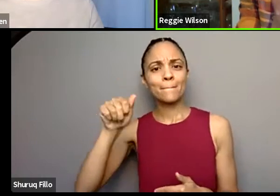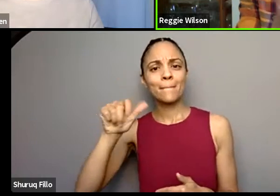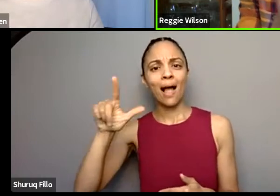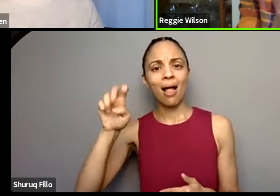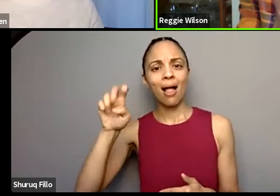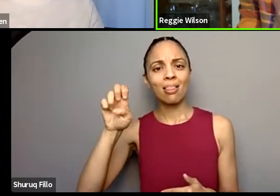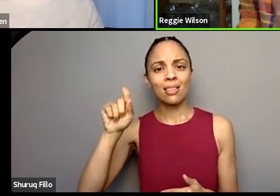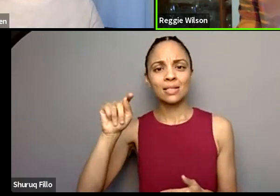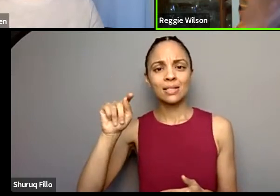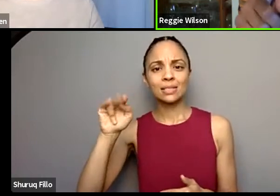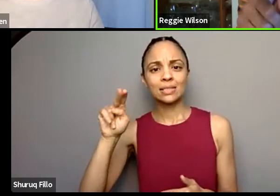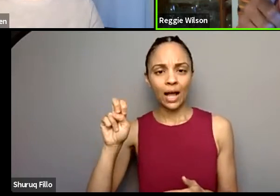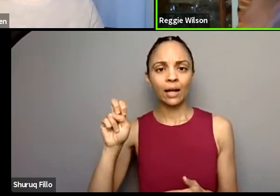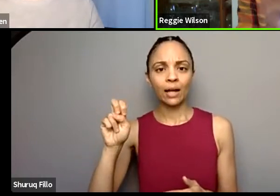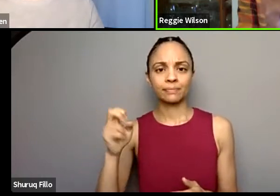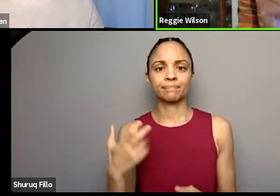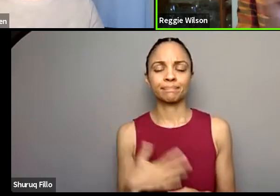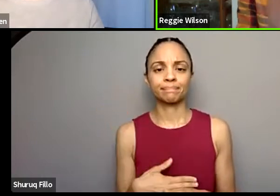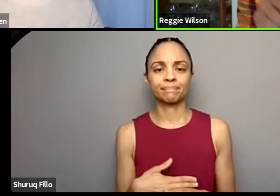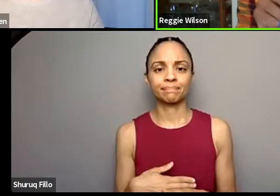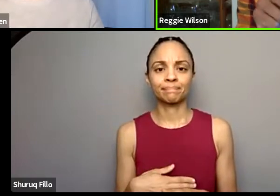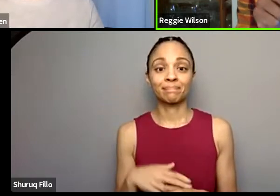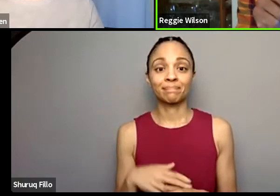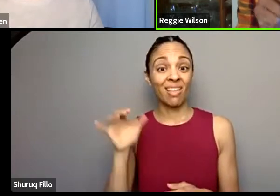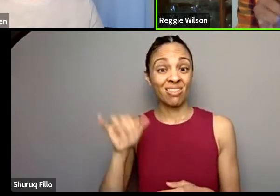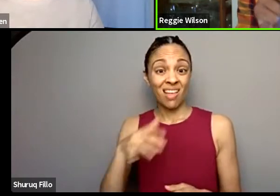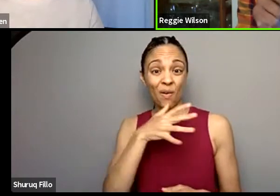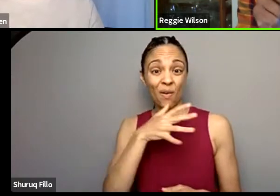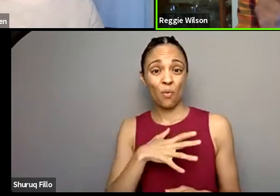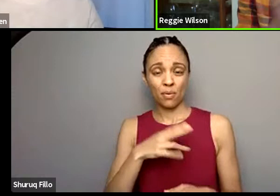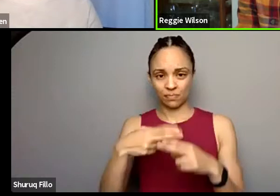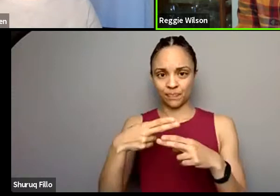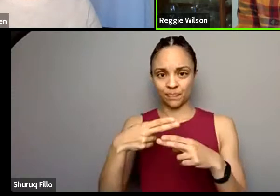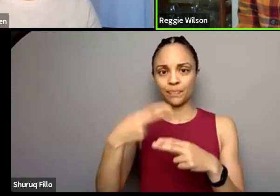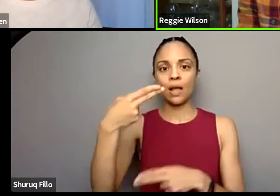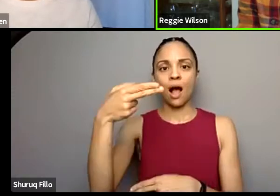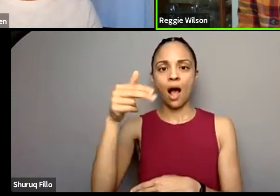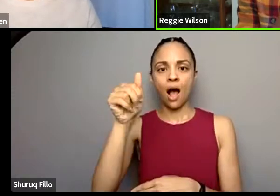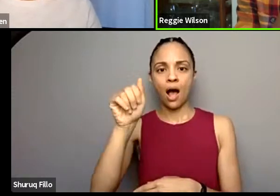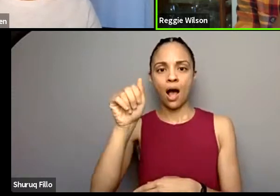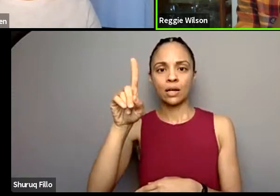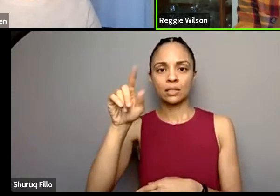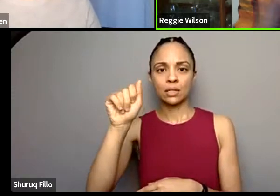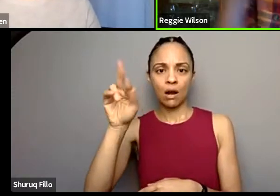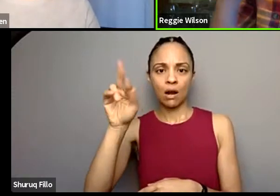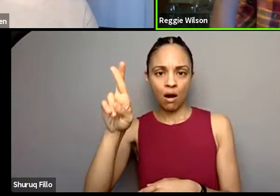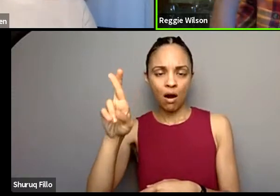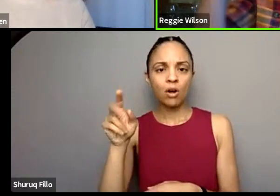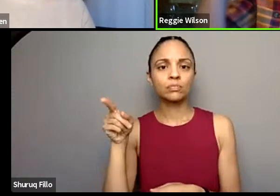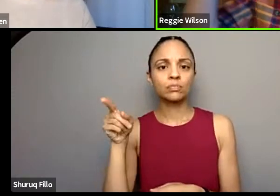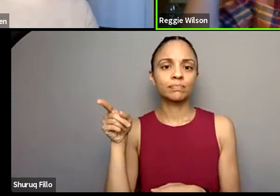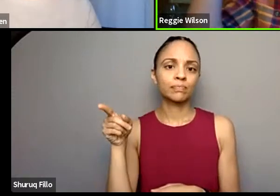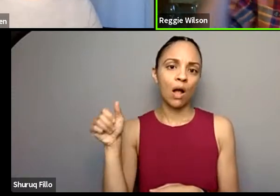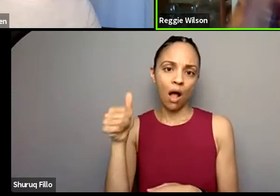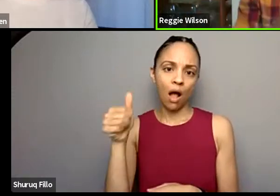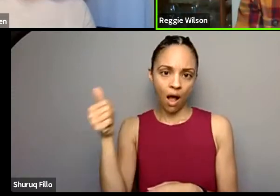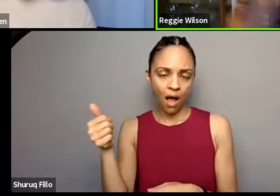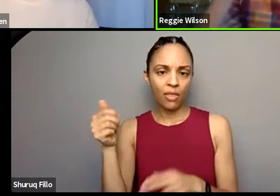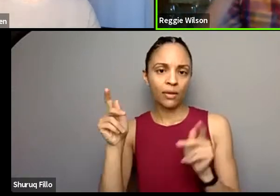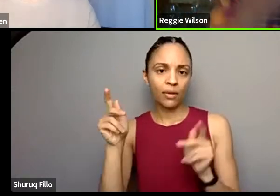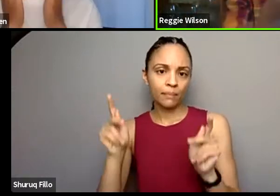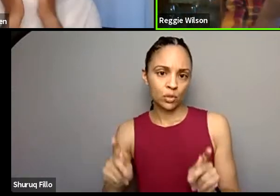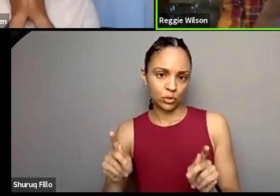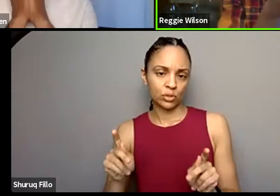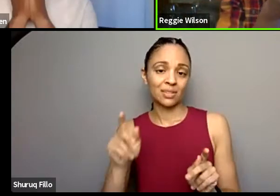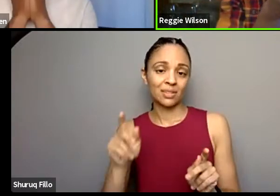Hadar was recommended by Anna Schoen, who worked with me for a long time. You remember little short Anna, who,